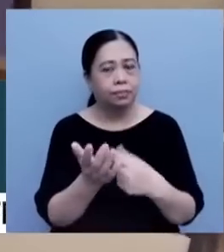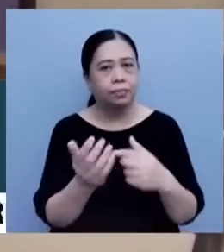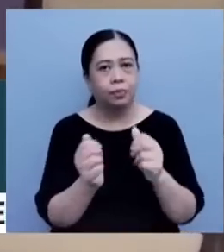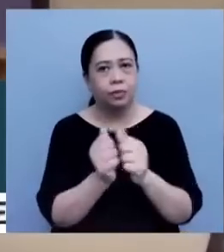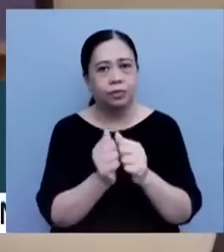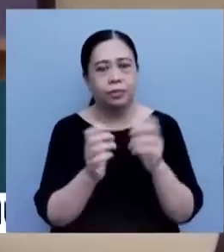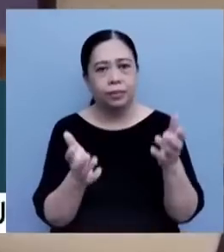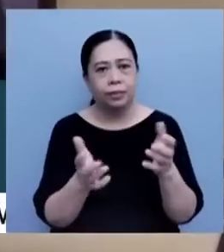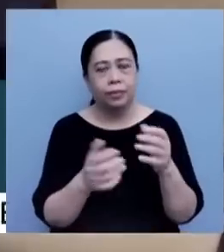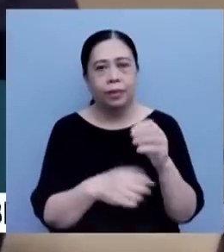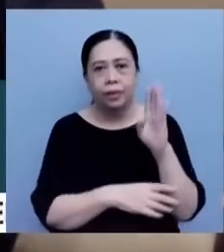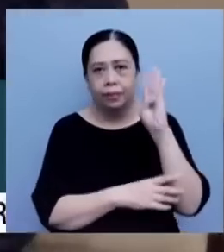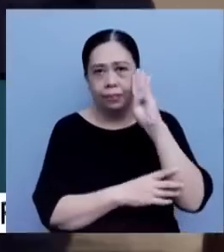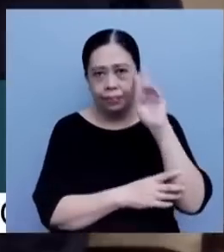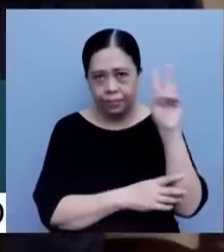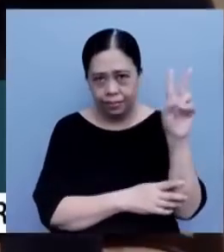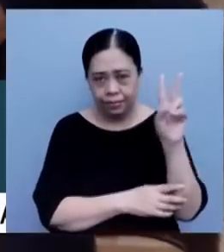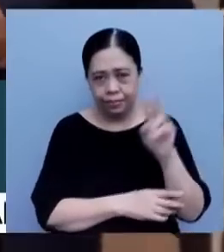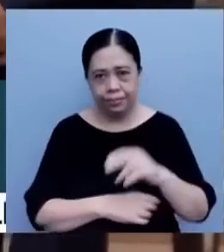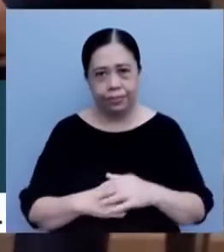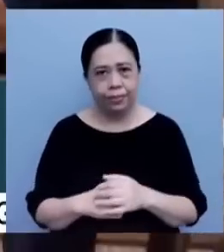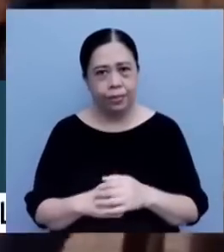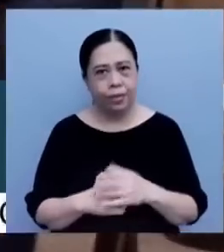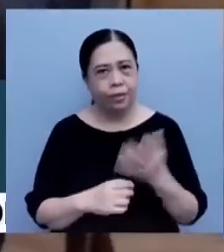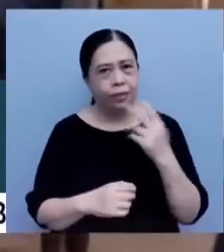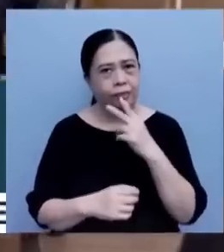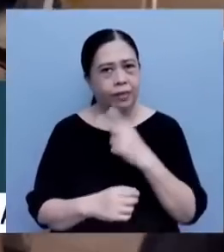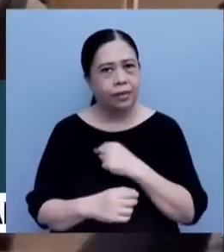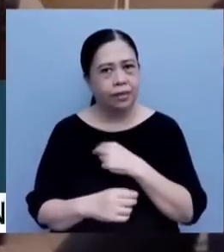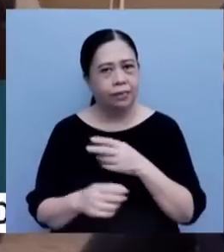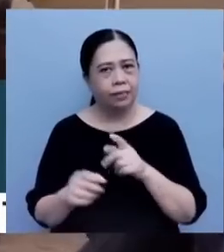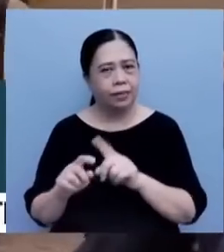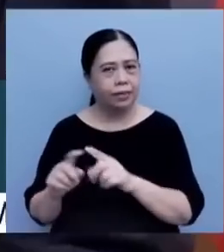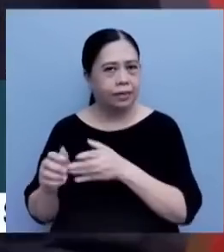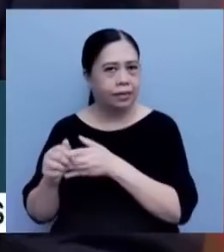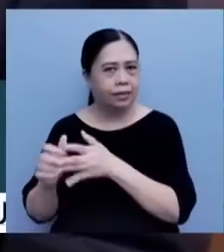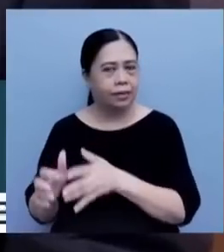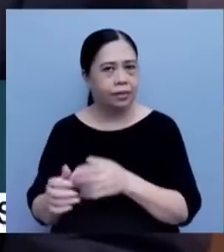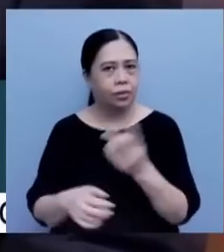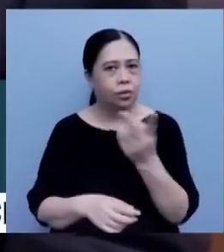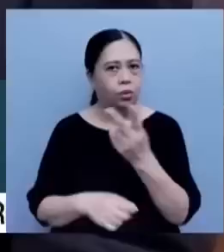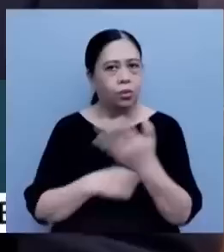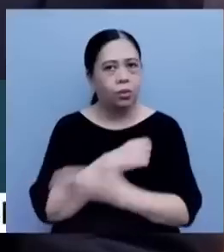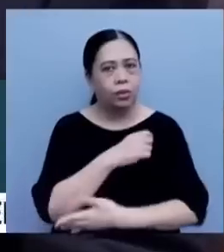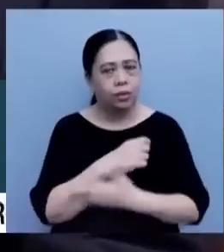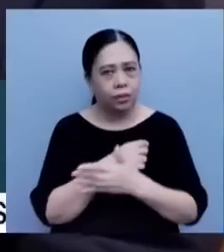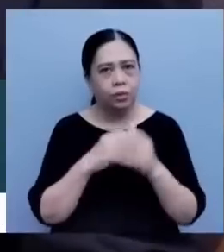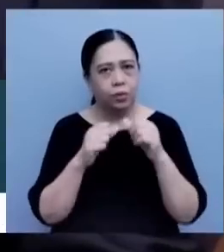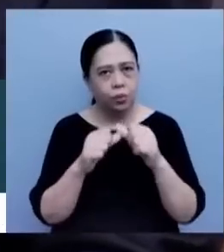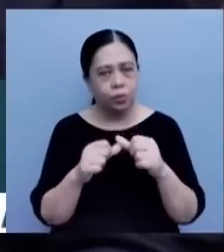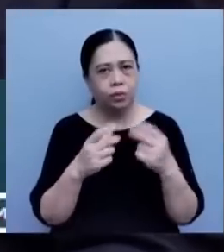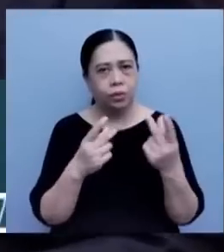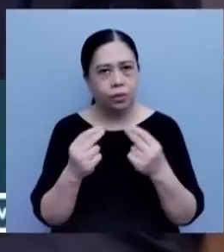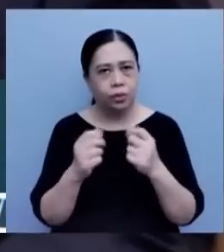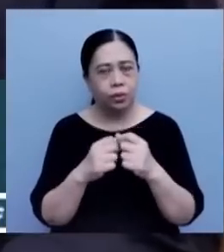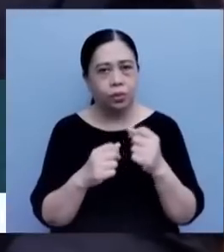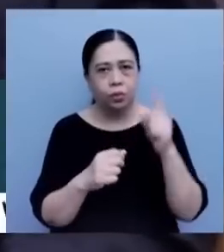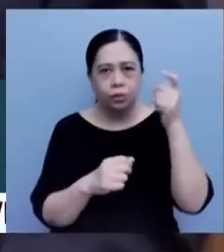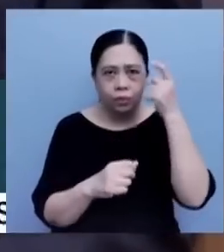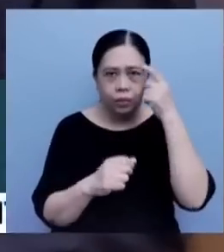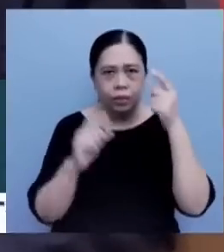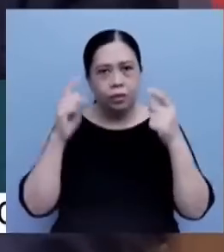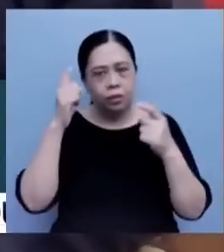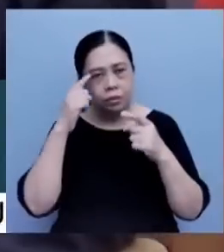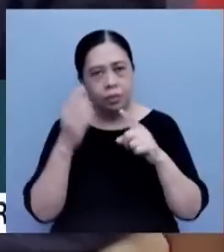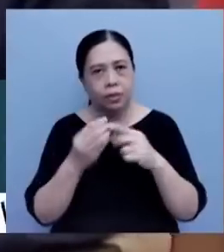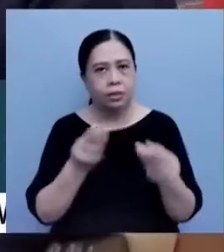President Ferdinand Marcos Jr. with a Vietnamese leader, saying that the two countries will conclude an intergovernment agreement on rice